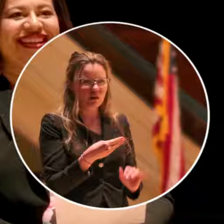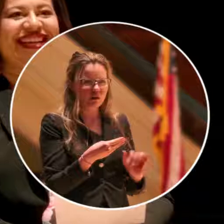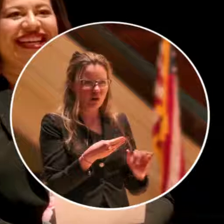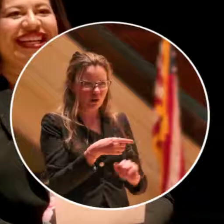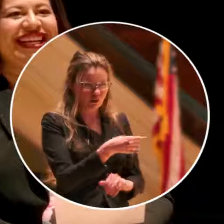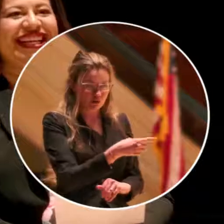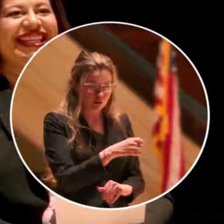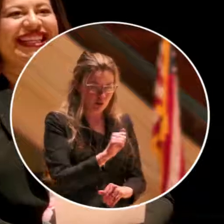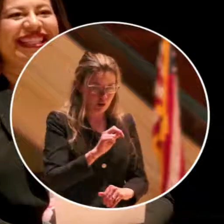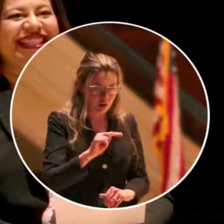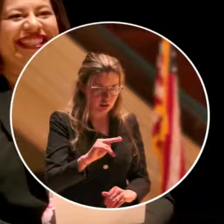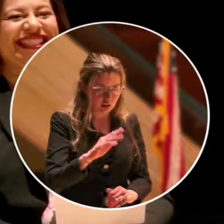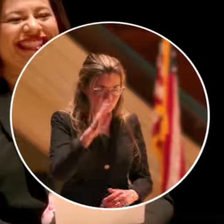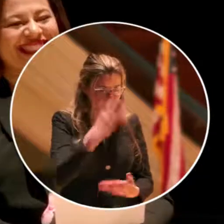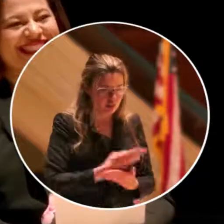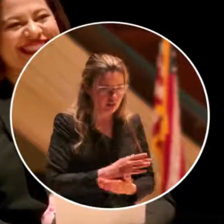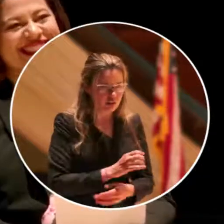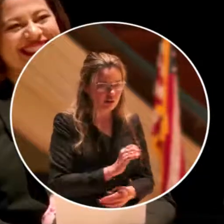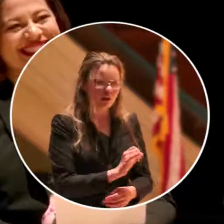of here.